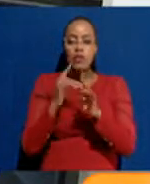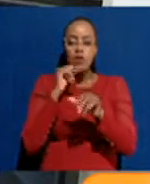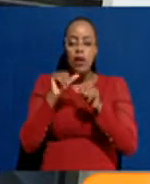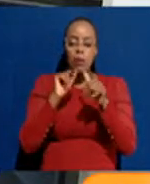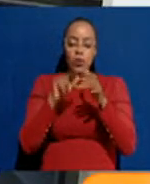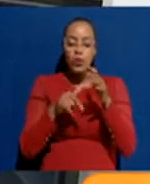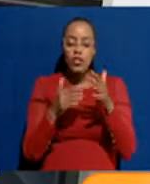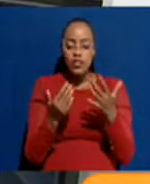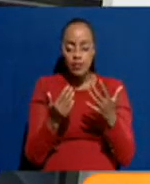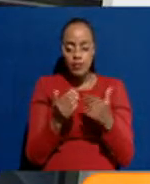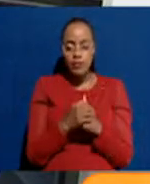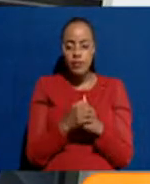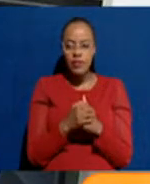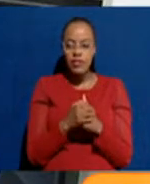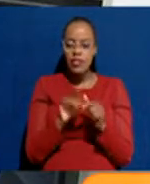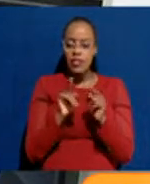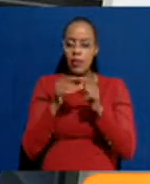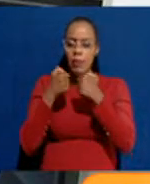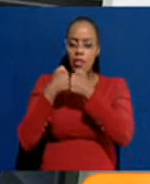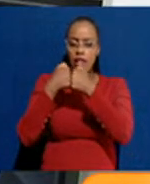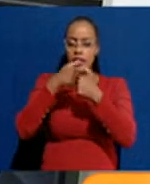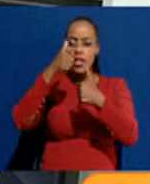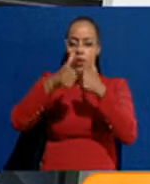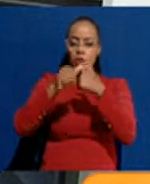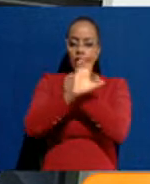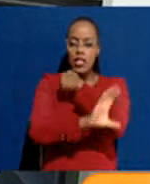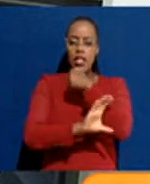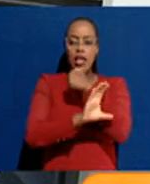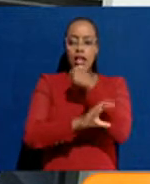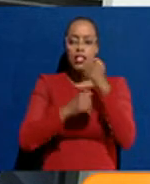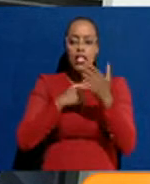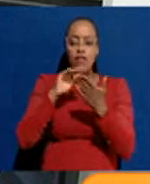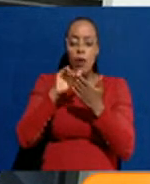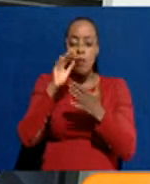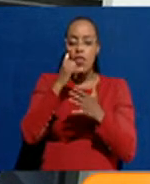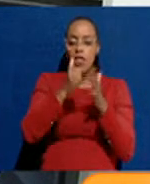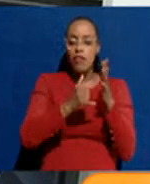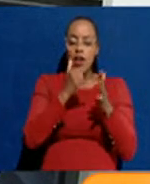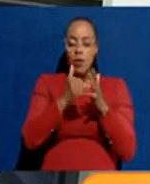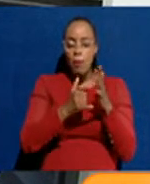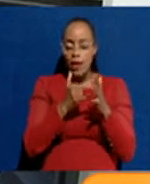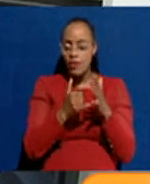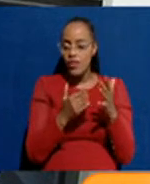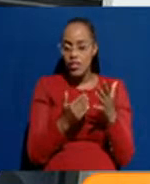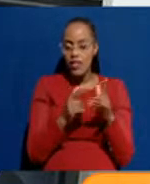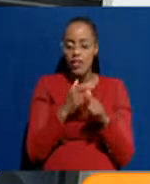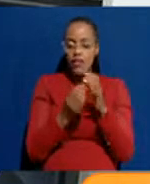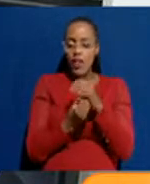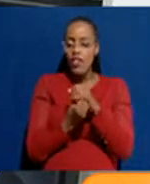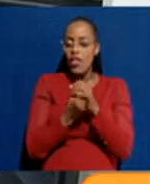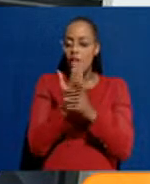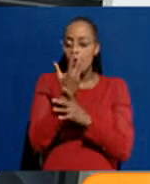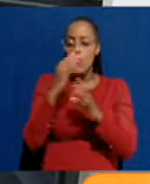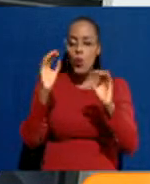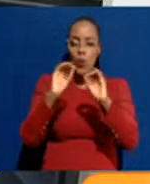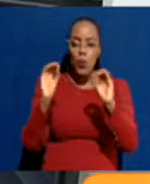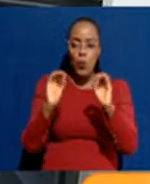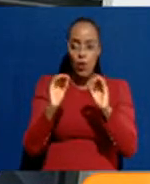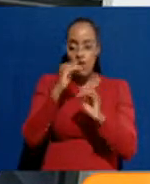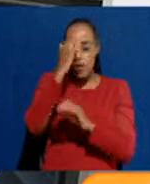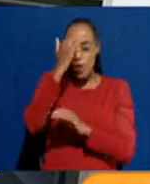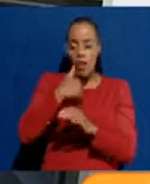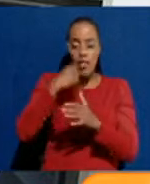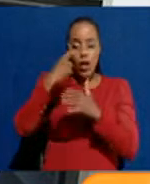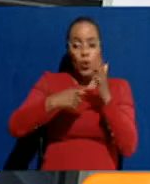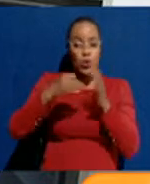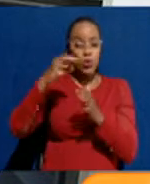because part of the challenges in this country, and especially where the manufacturing industry is not growing as expected, is because of cost of